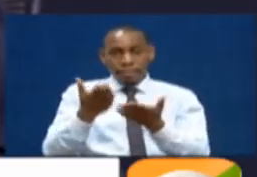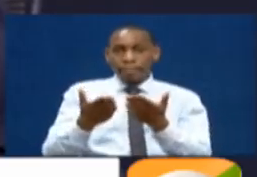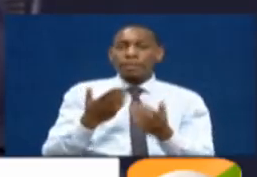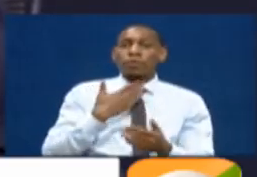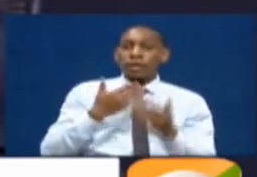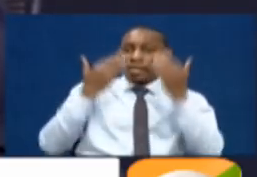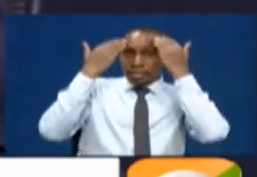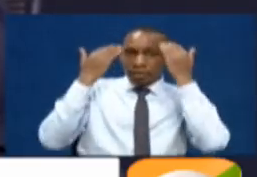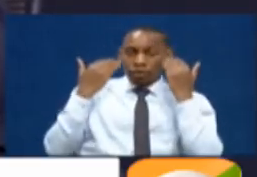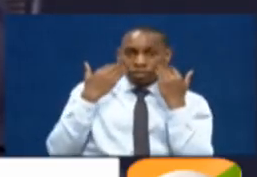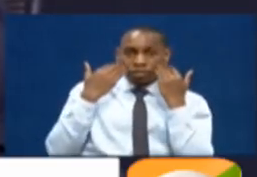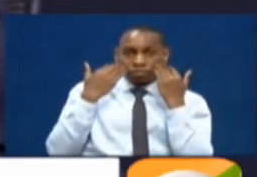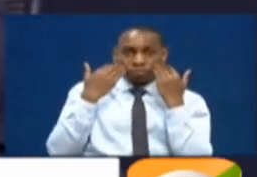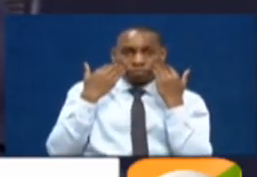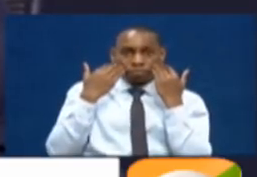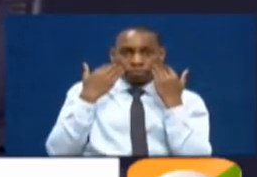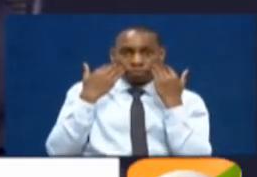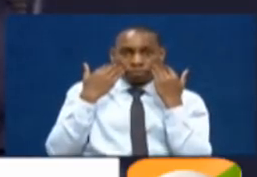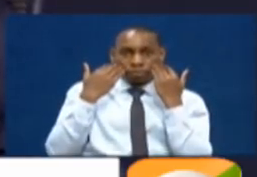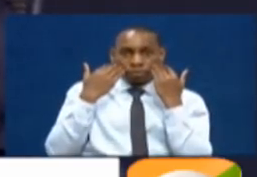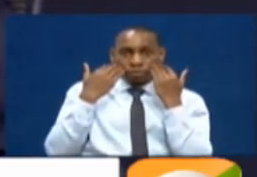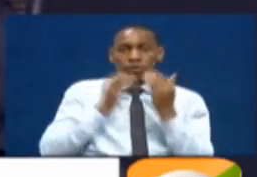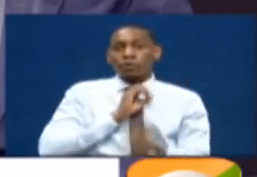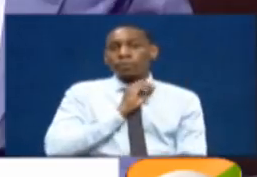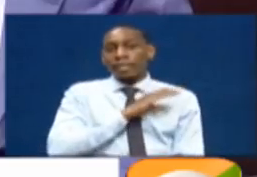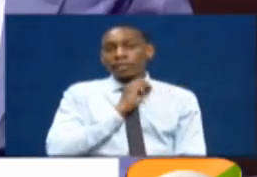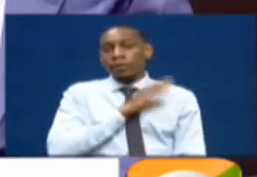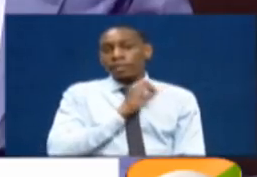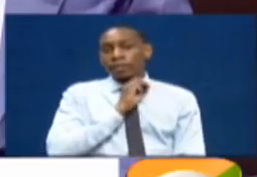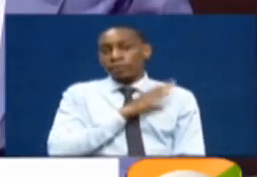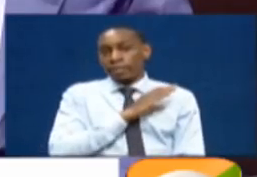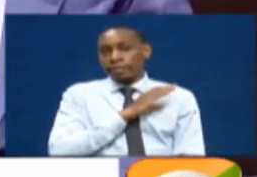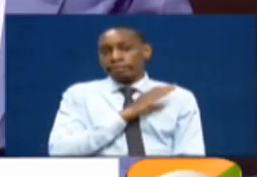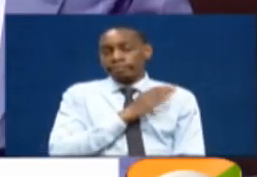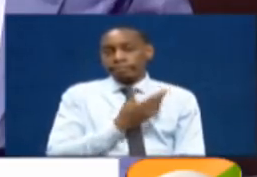judiciary as a complainant?